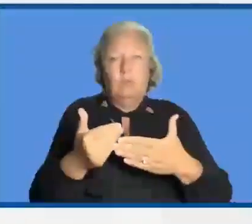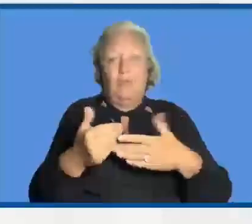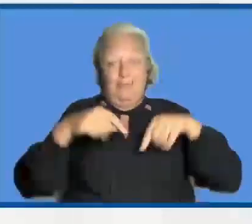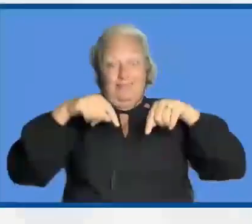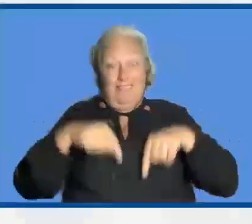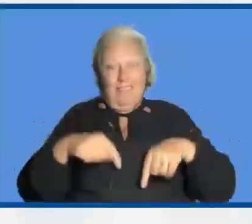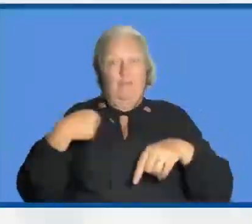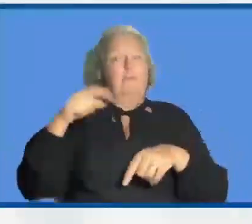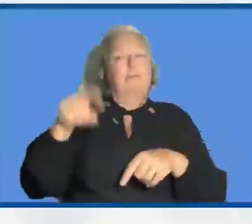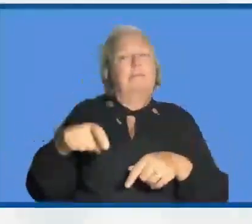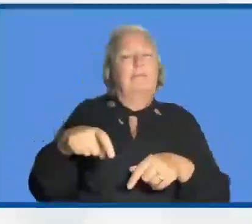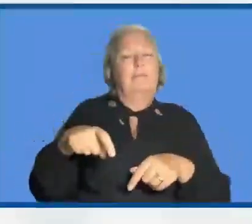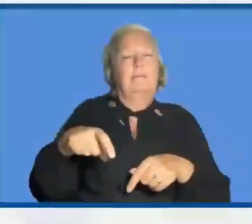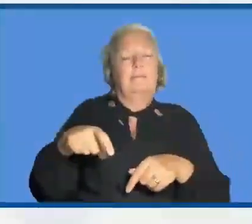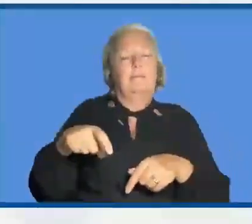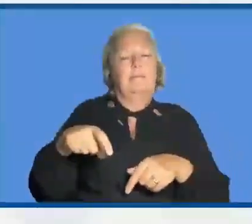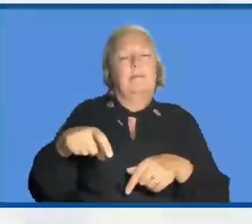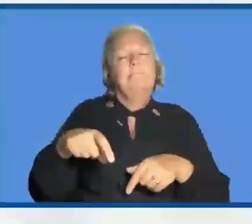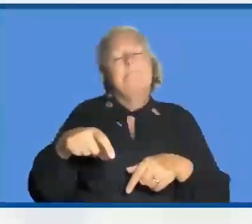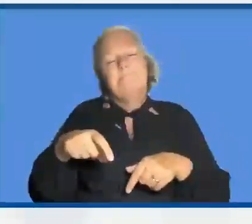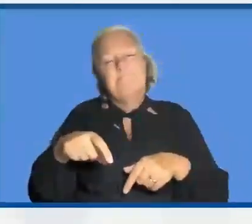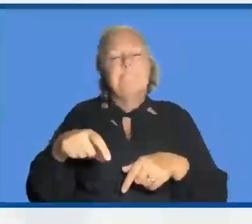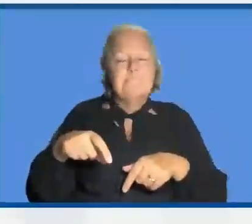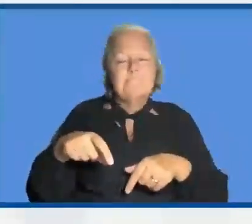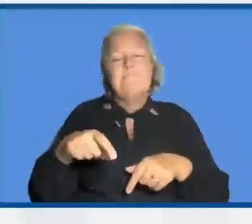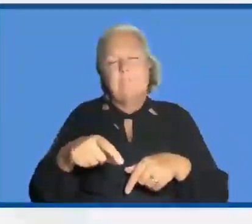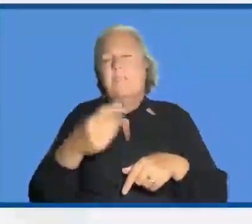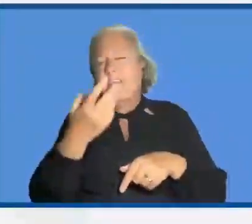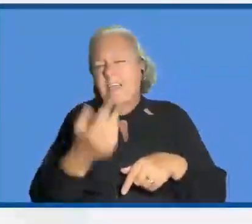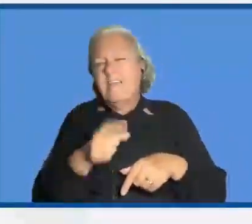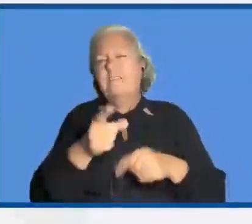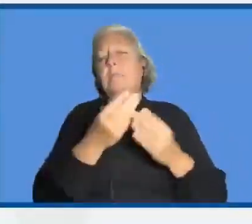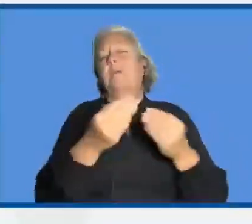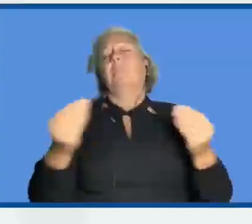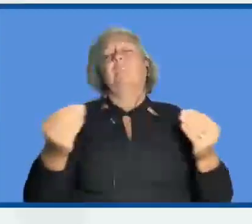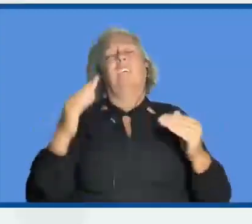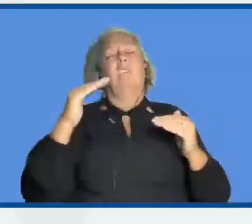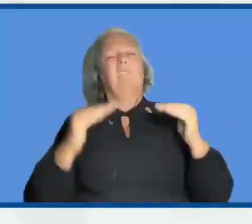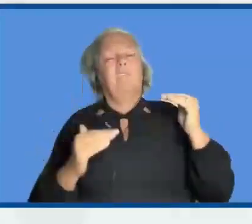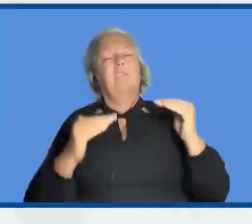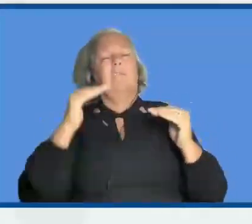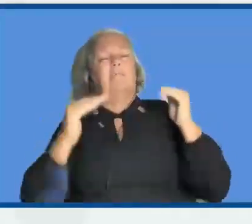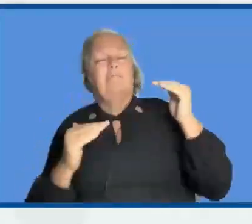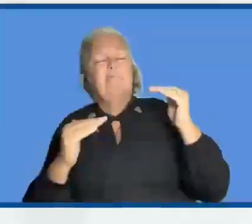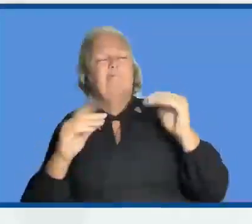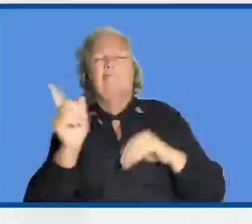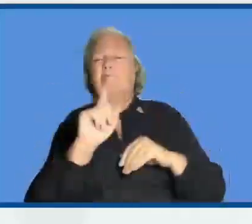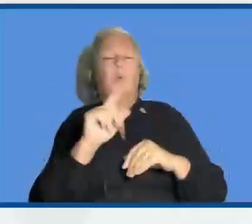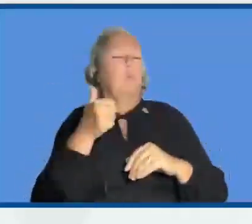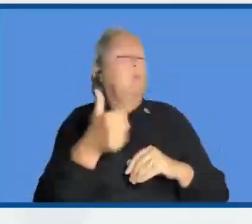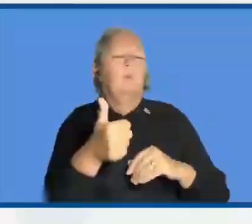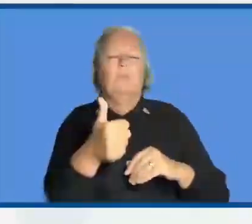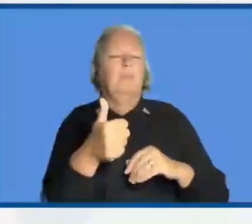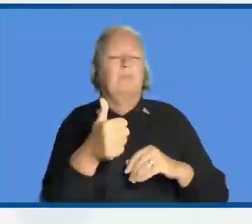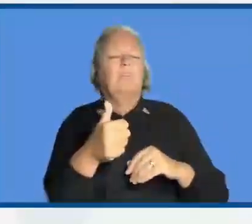of course, there's a lot of inequalities, especially in those countries that could have good